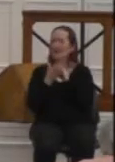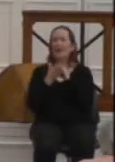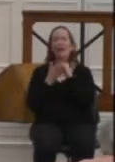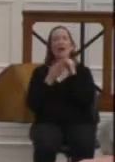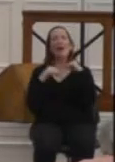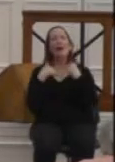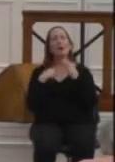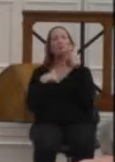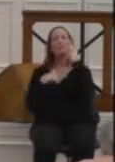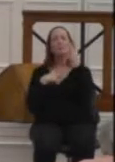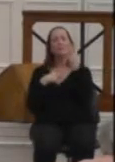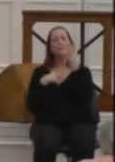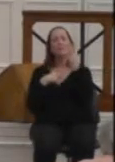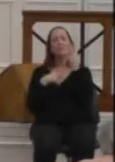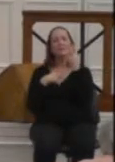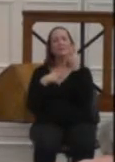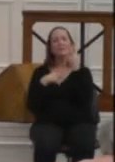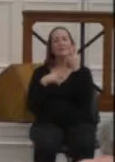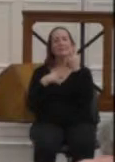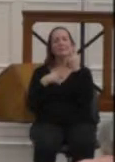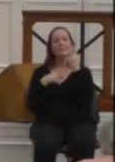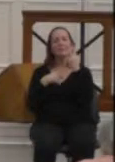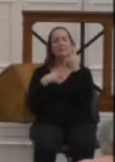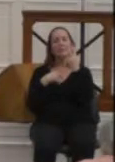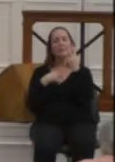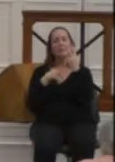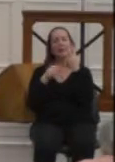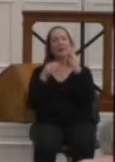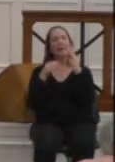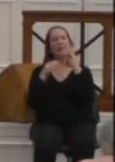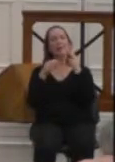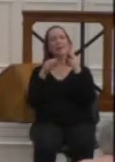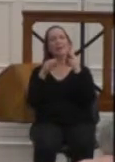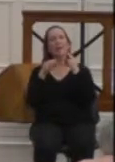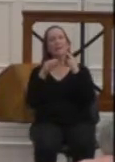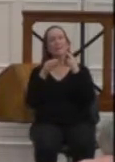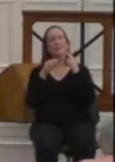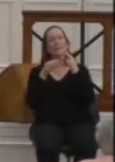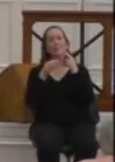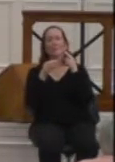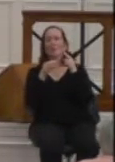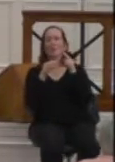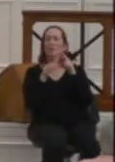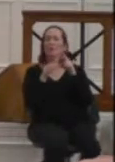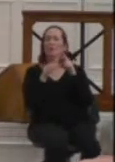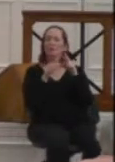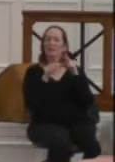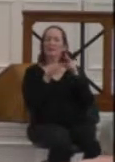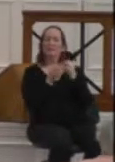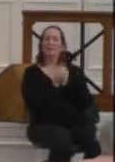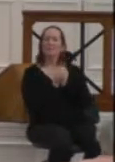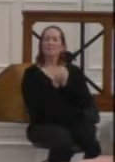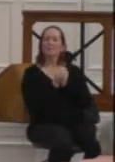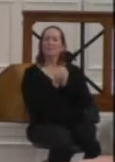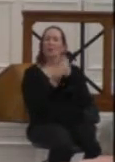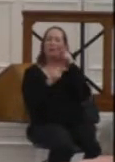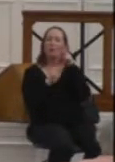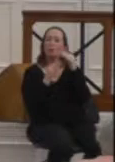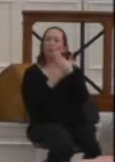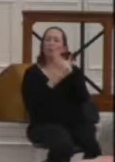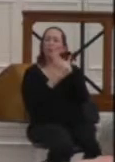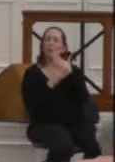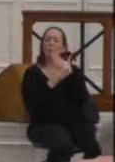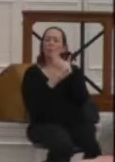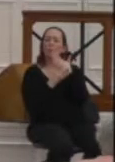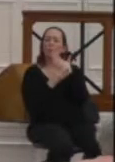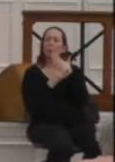see takes everything and it turns it upside down? Your eye is rounded. Have you ever looked through one of those rounded, or